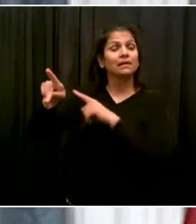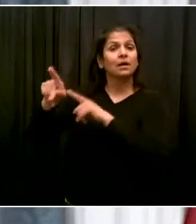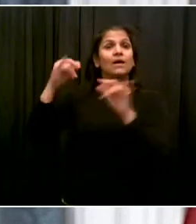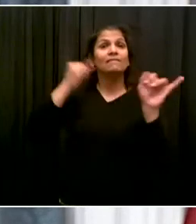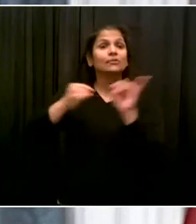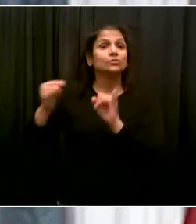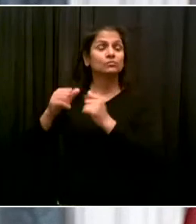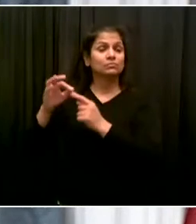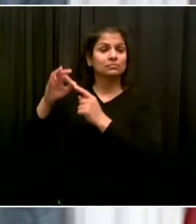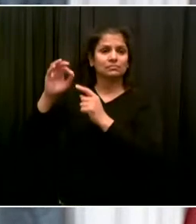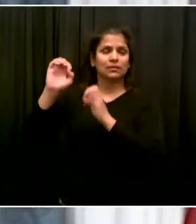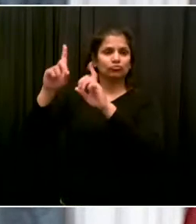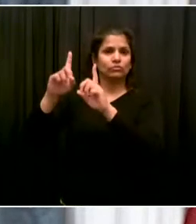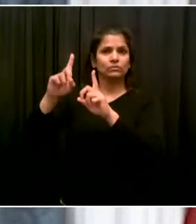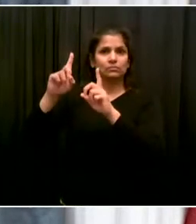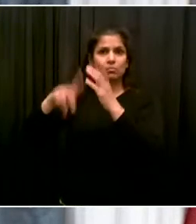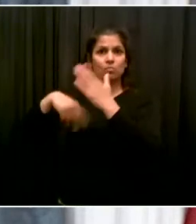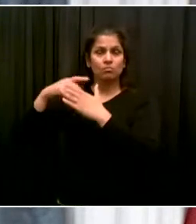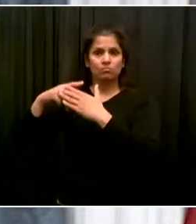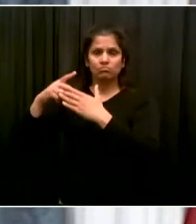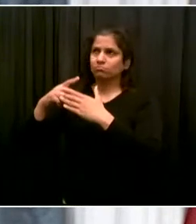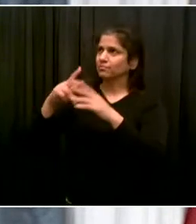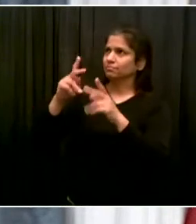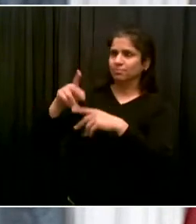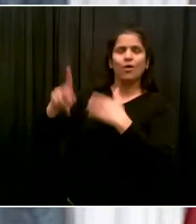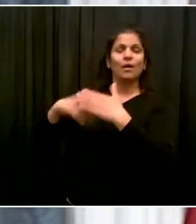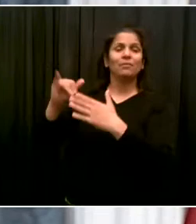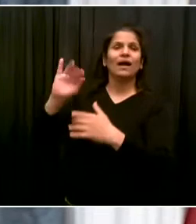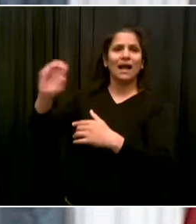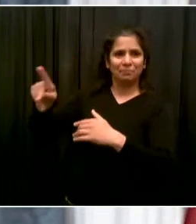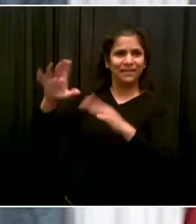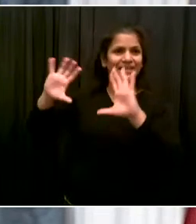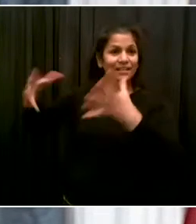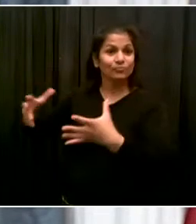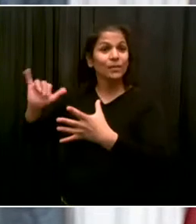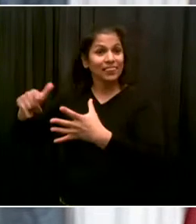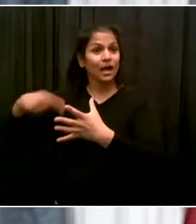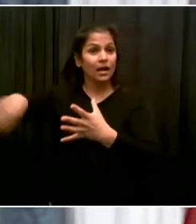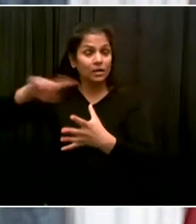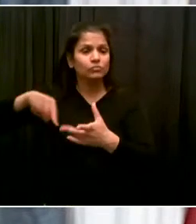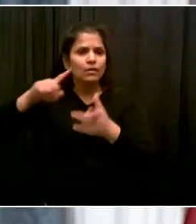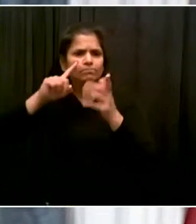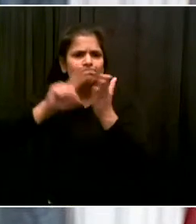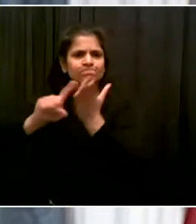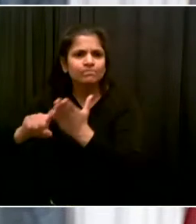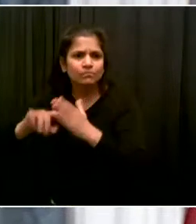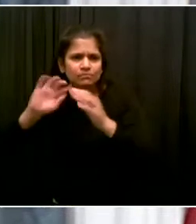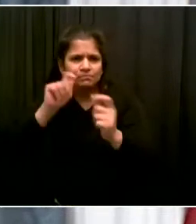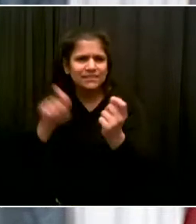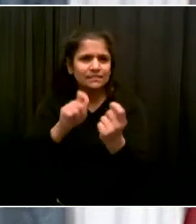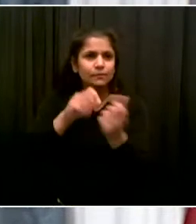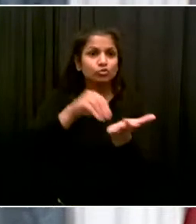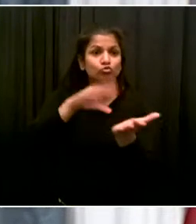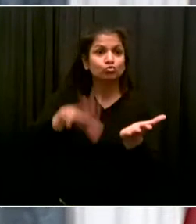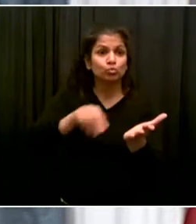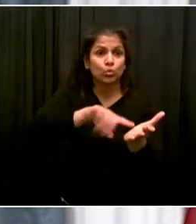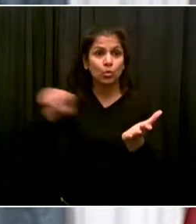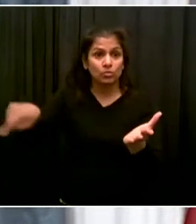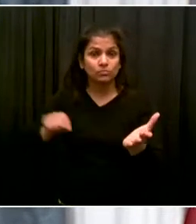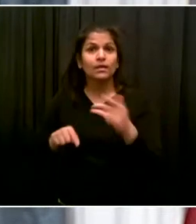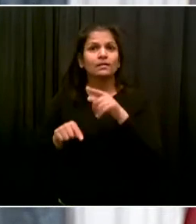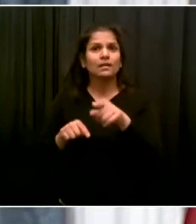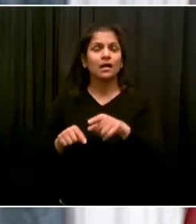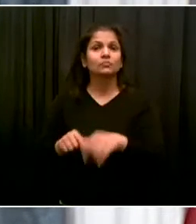all-day 7-week program 5 days per week from 8 a.m. to 6 p.m. For grades 6 through 8, we will offer a